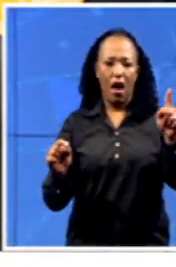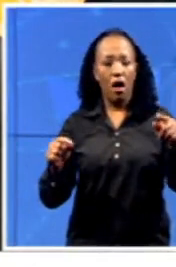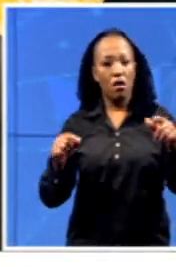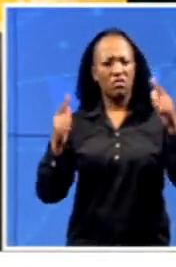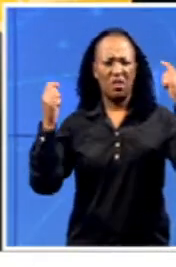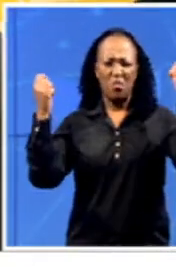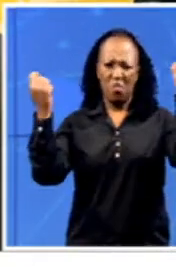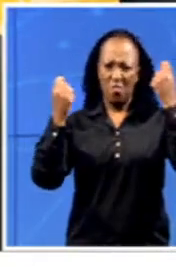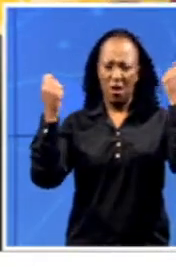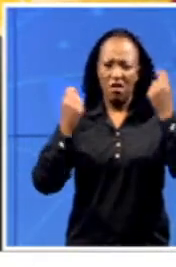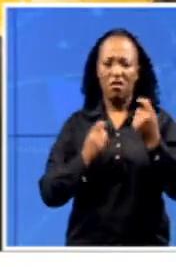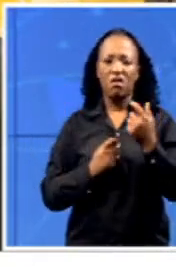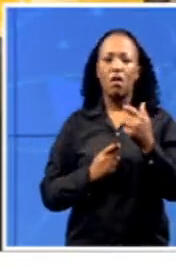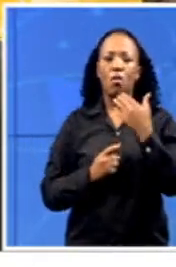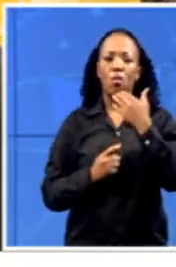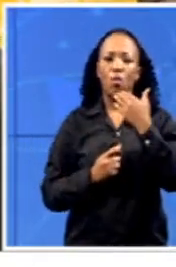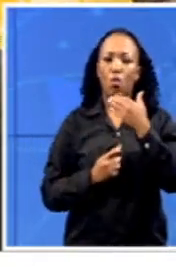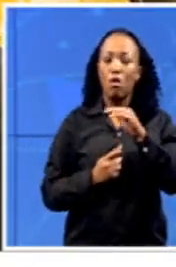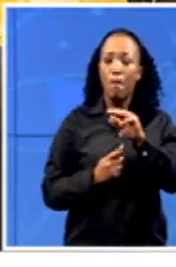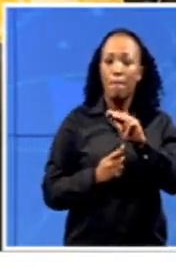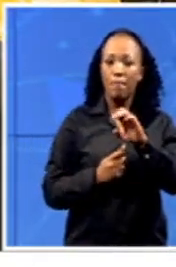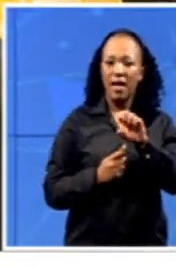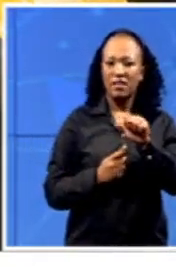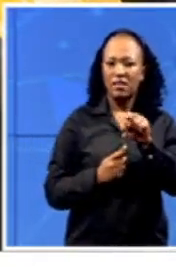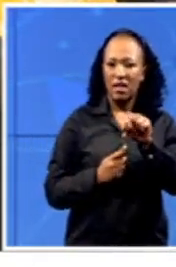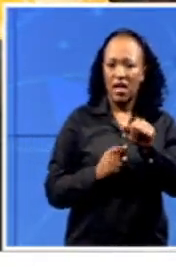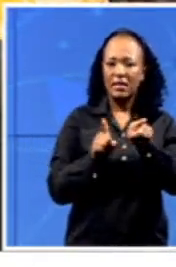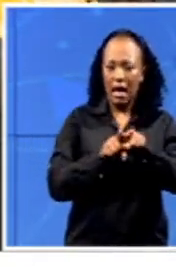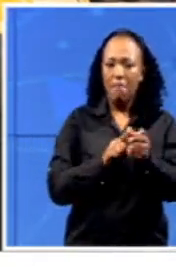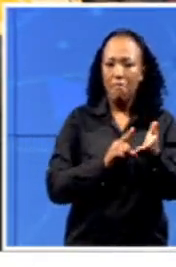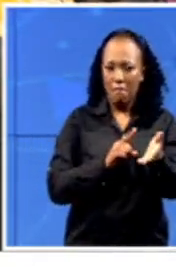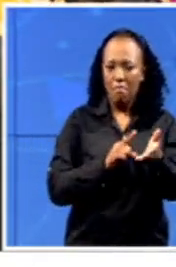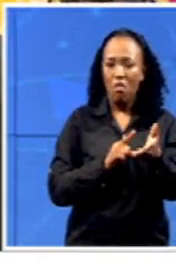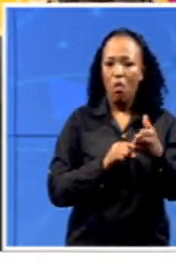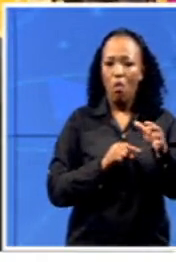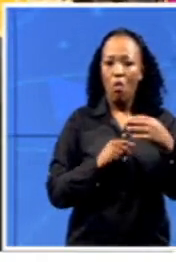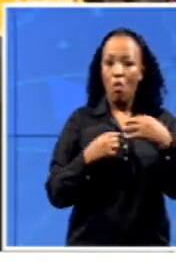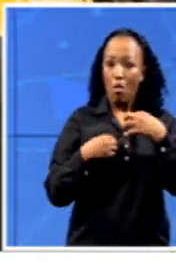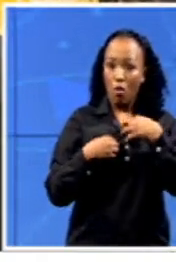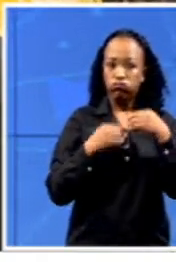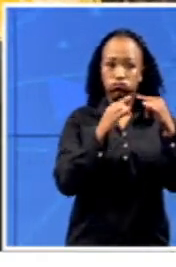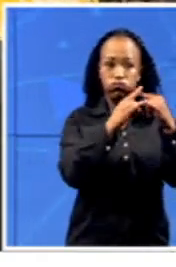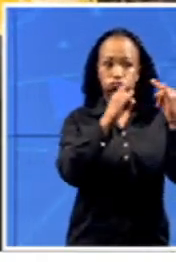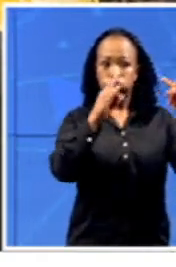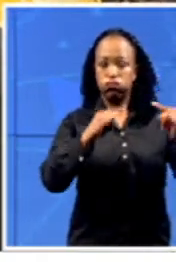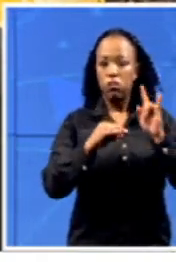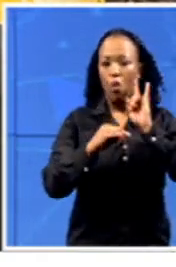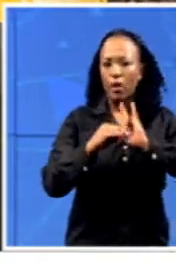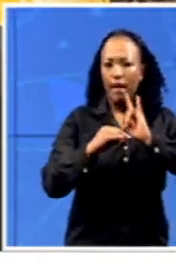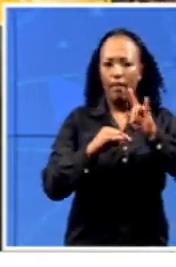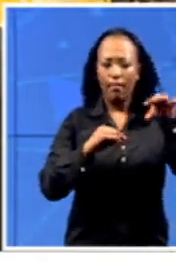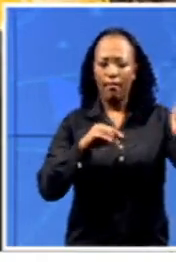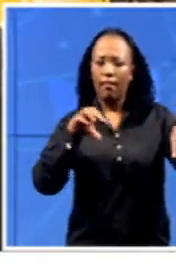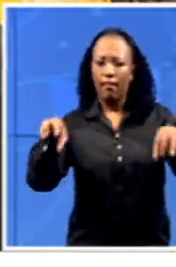of the country at Messina with Chippies, a Forever Resort. So having all of these properties and for our guests to